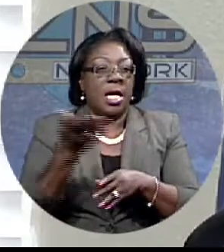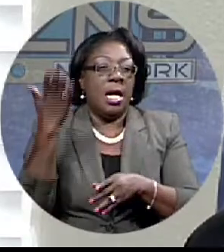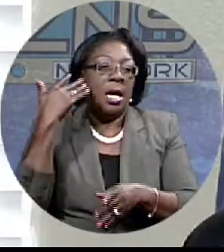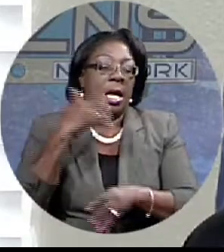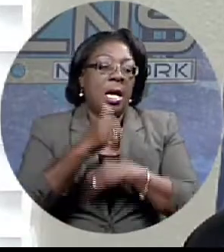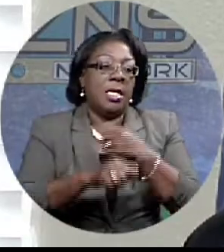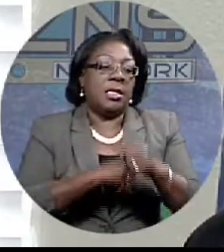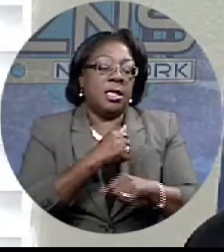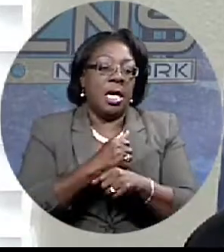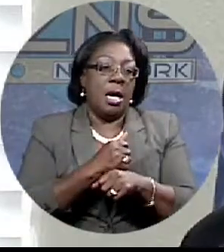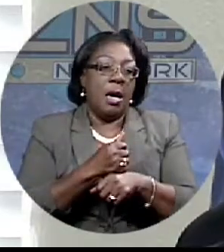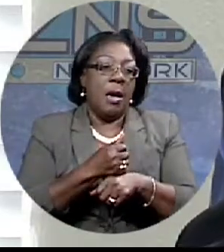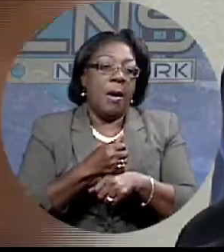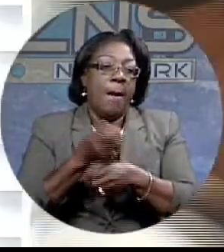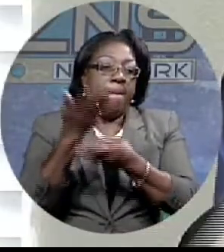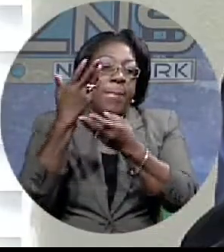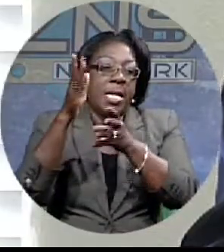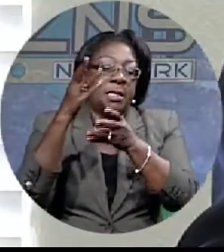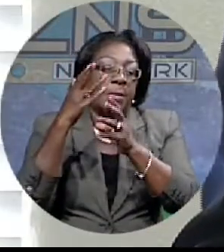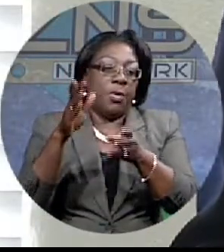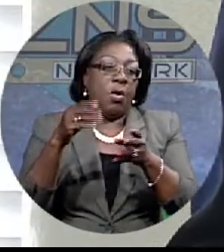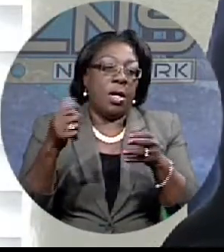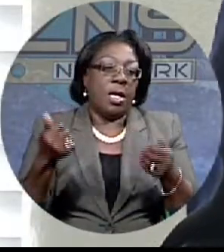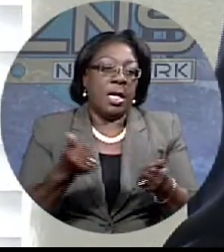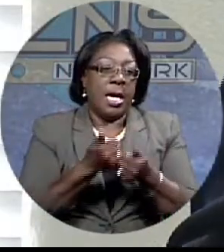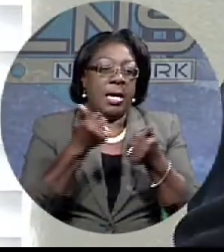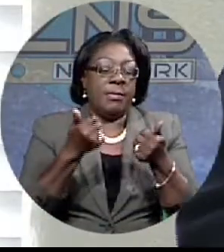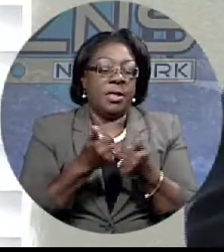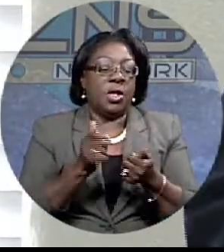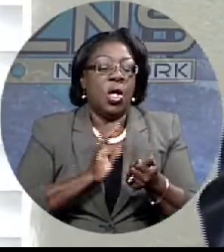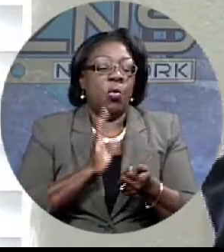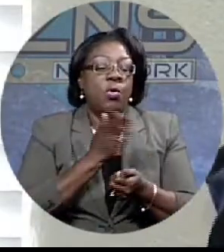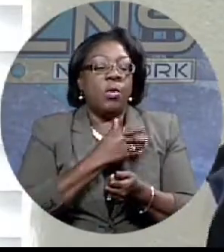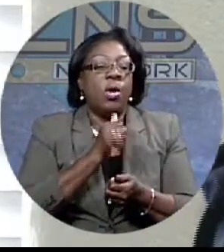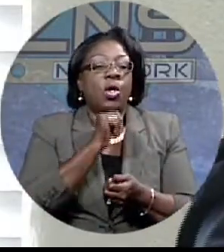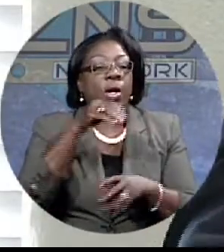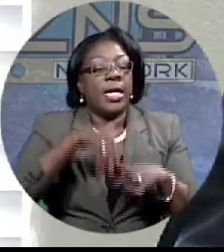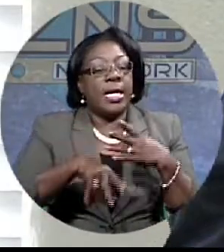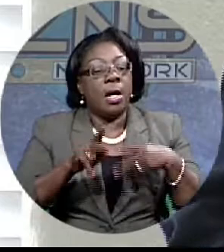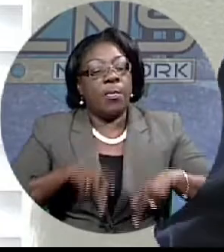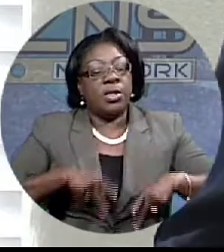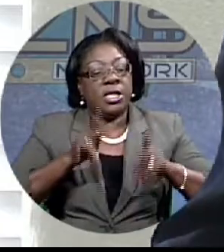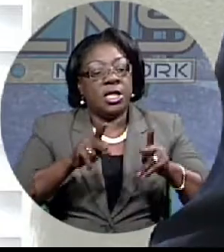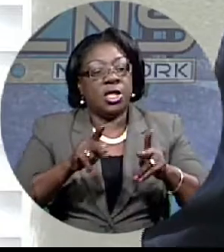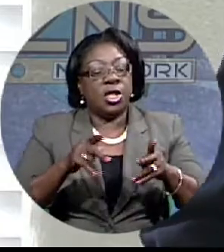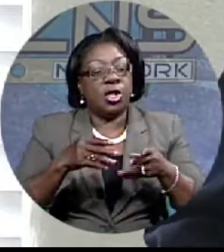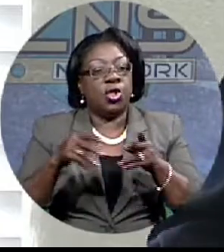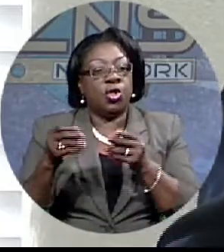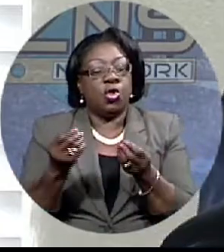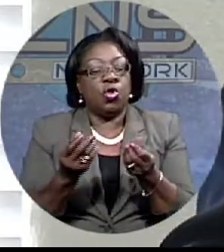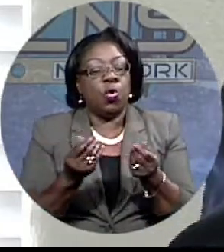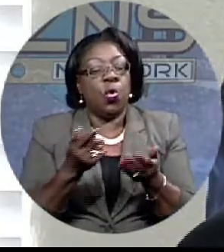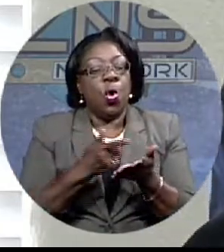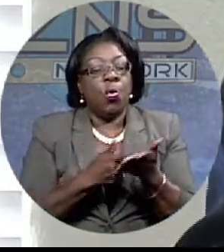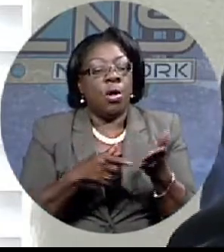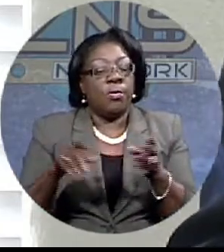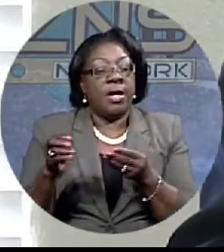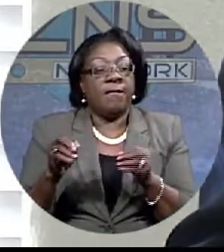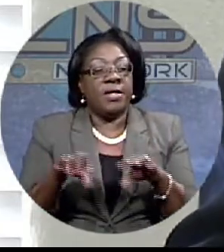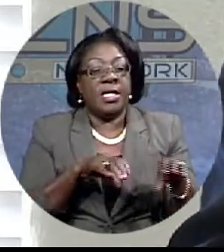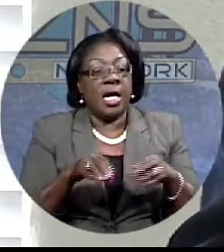year basketball tournament, we were really not in the position to do what we have done for the previous years